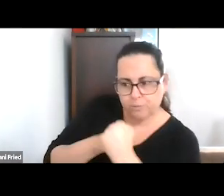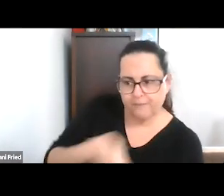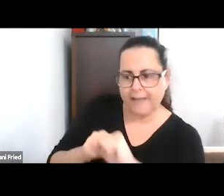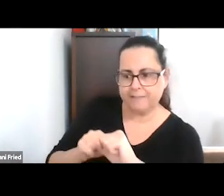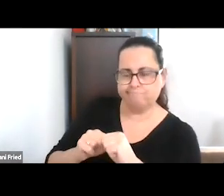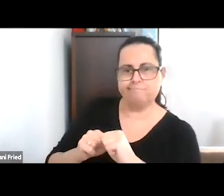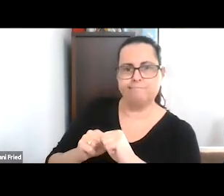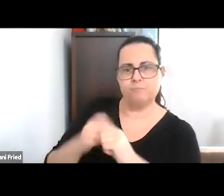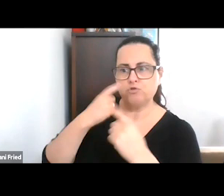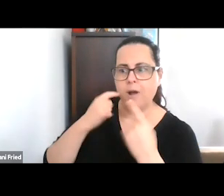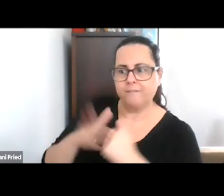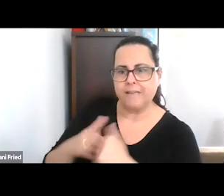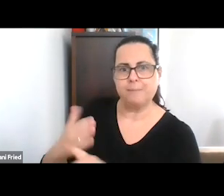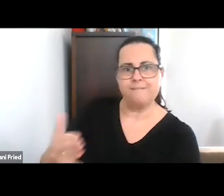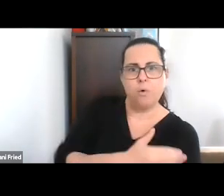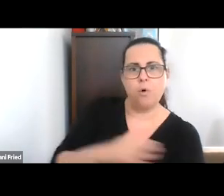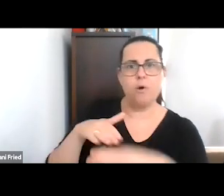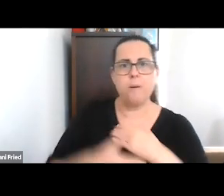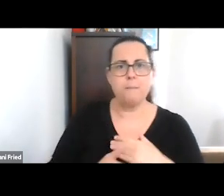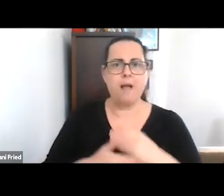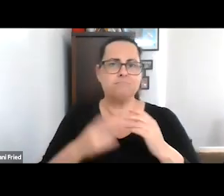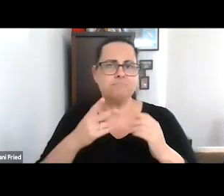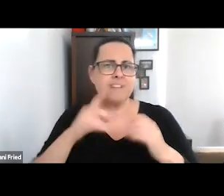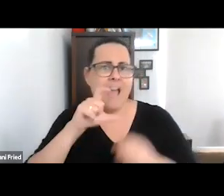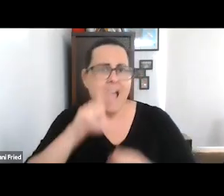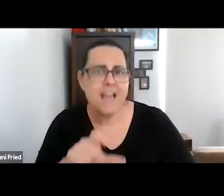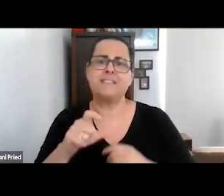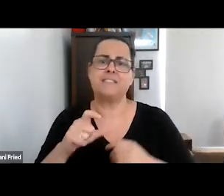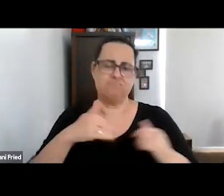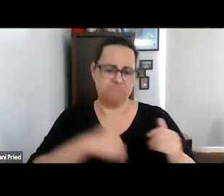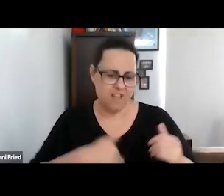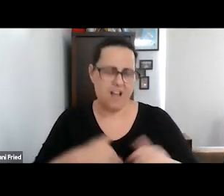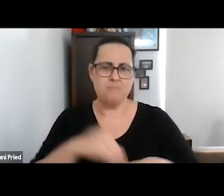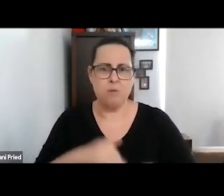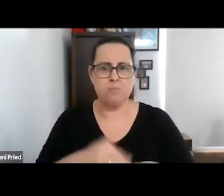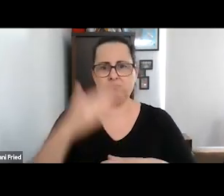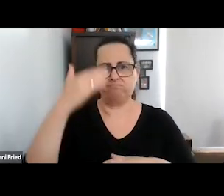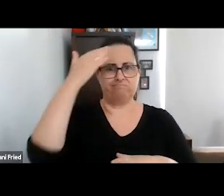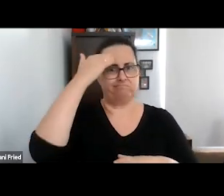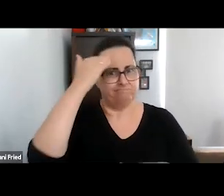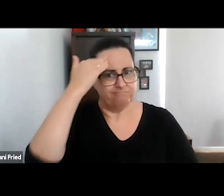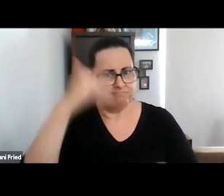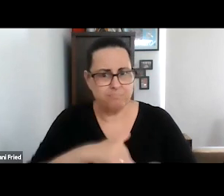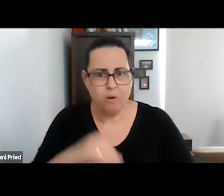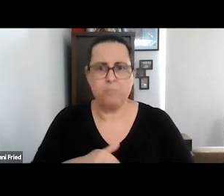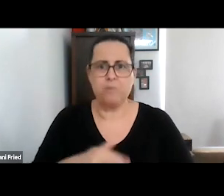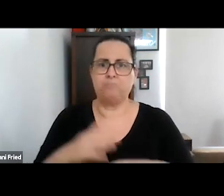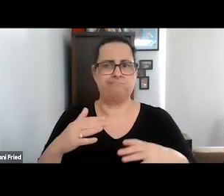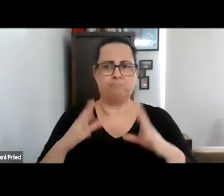of chronic disease, vascular disease, cancer and psychosocial problems. So all of that screening